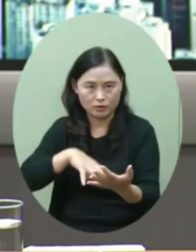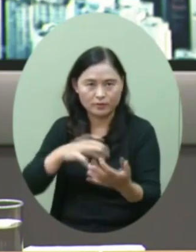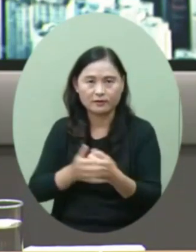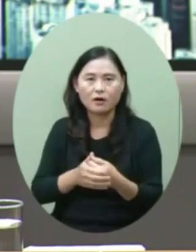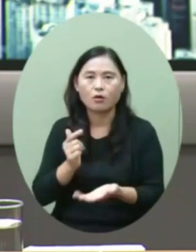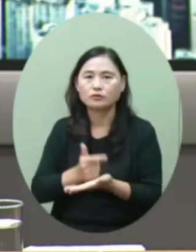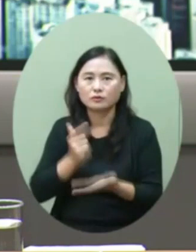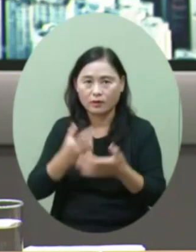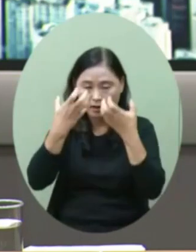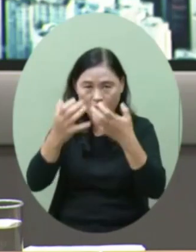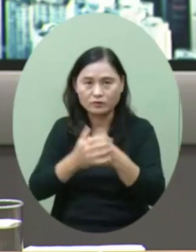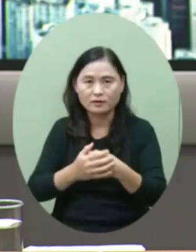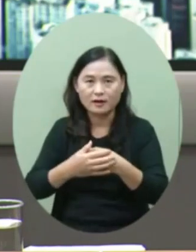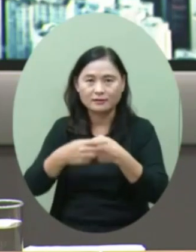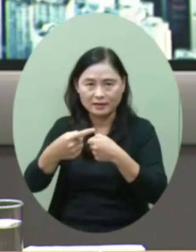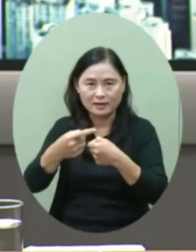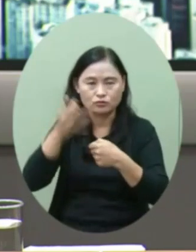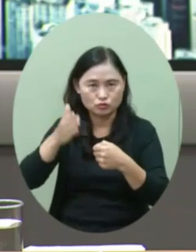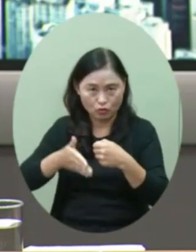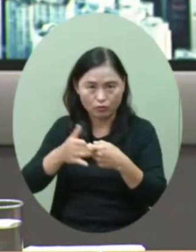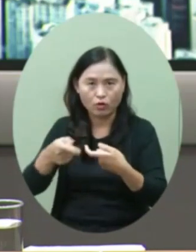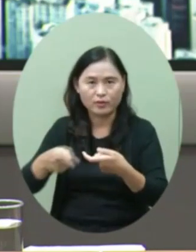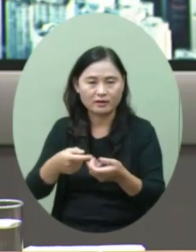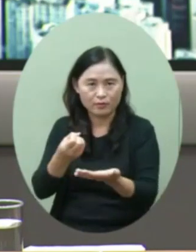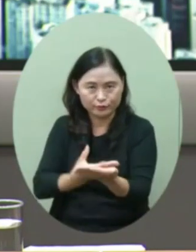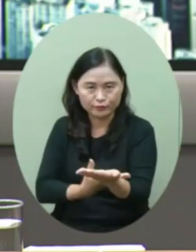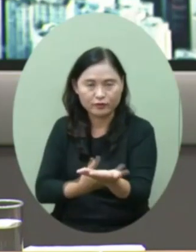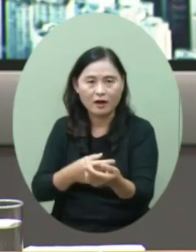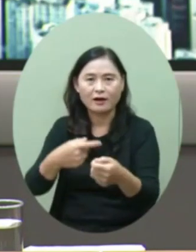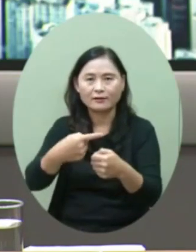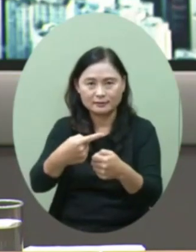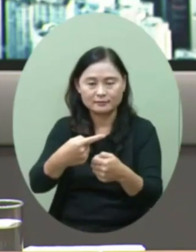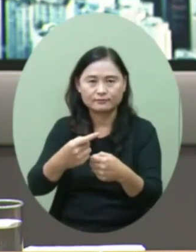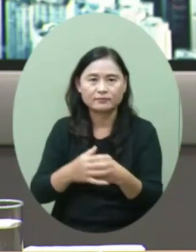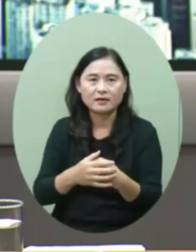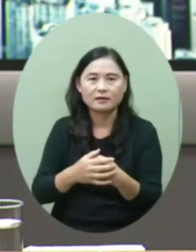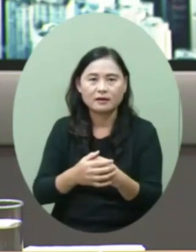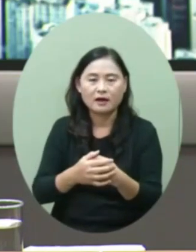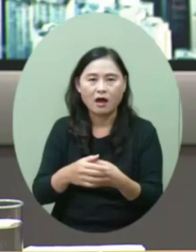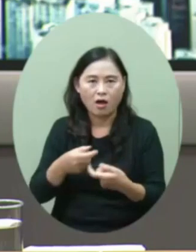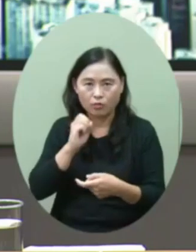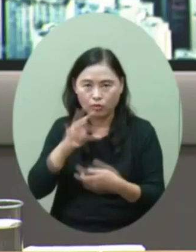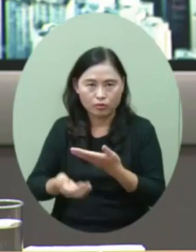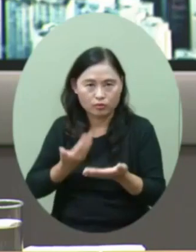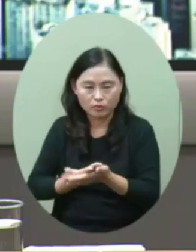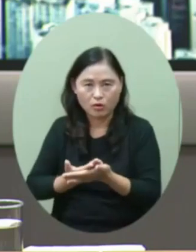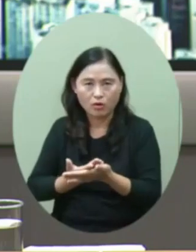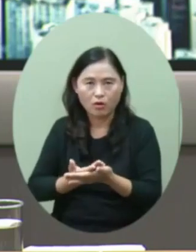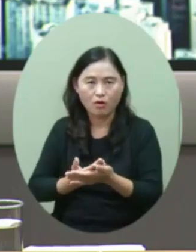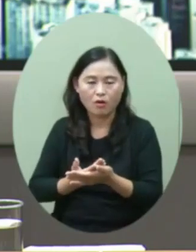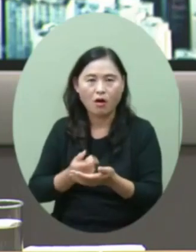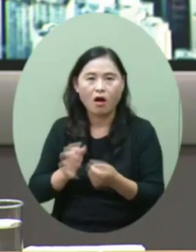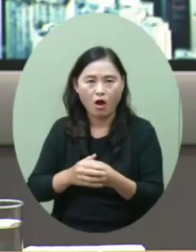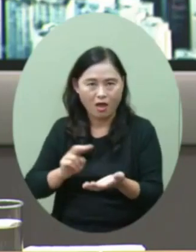to be enacted. And in this law, we have to pay particular attention to Part 1, Article